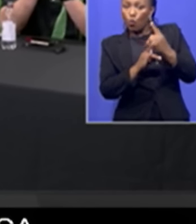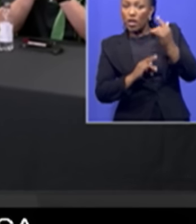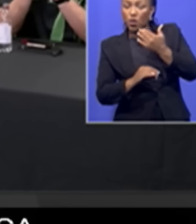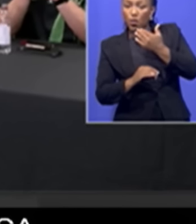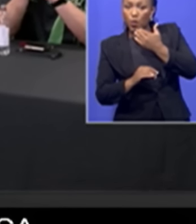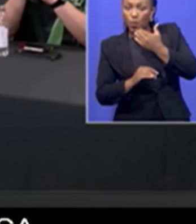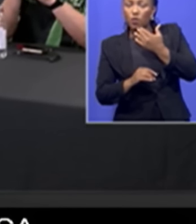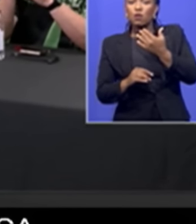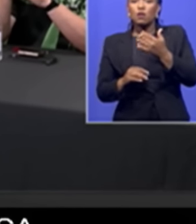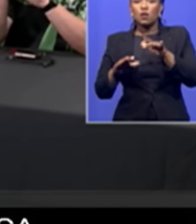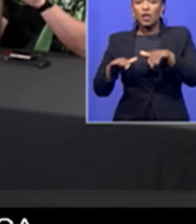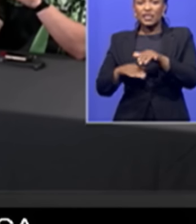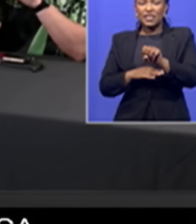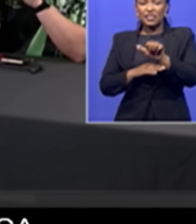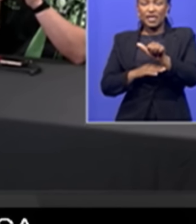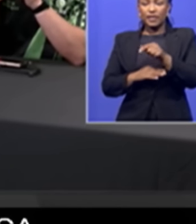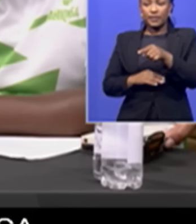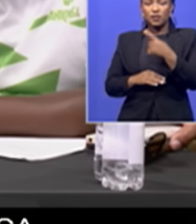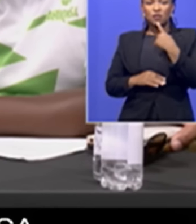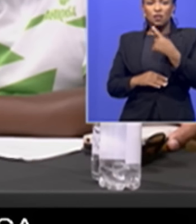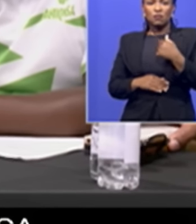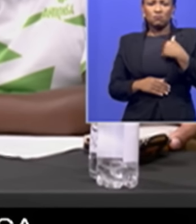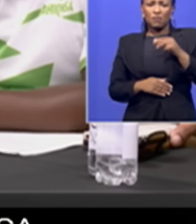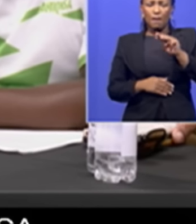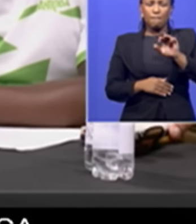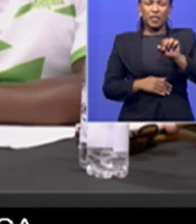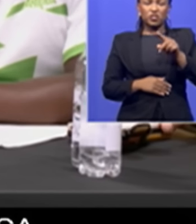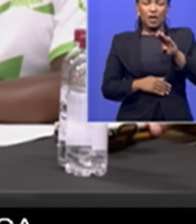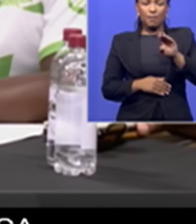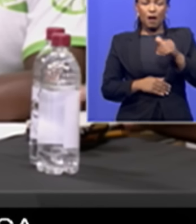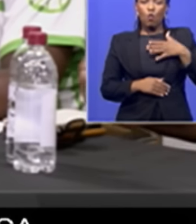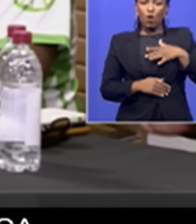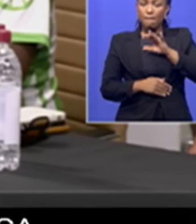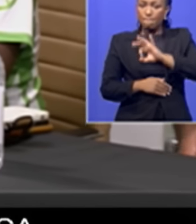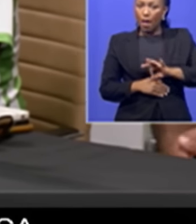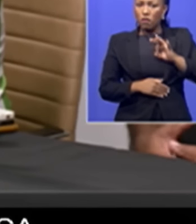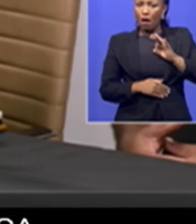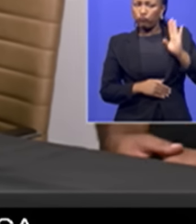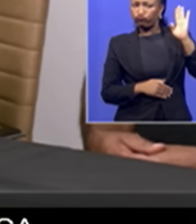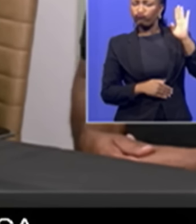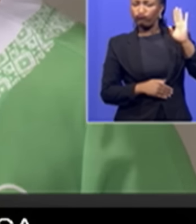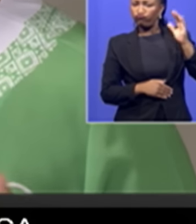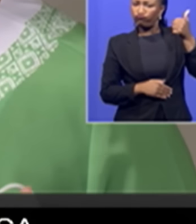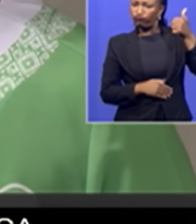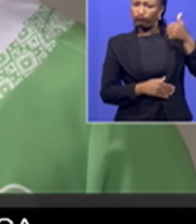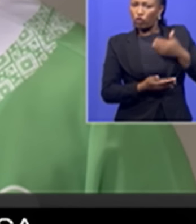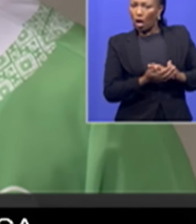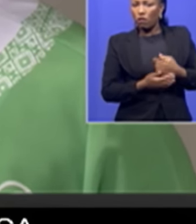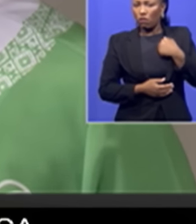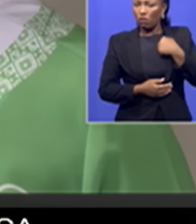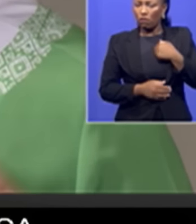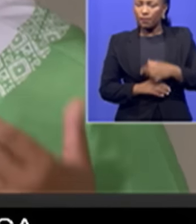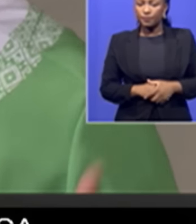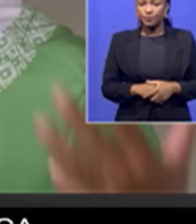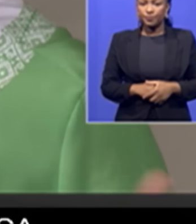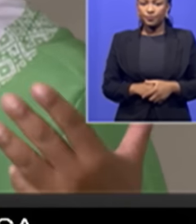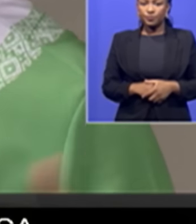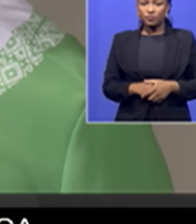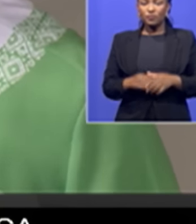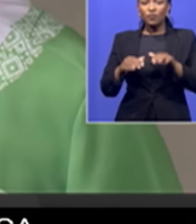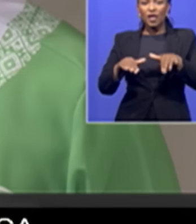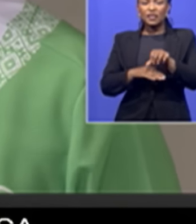gape le thoko kakanyo ya go gaisanela maemo a bomeiara jwa kgotlatoropo eno. We've made it clear as Action SA, we're